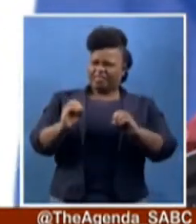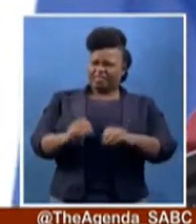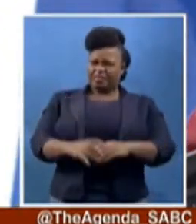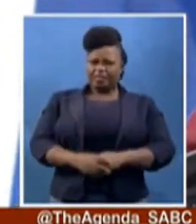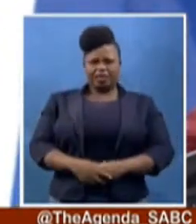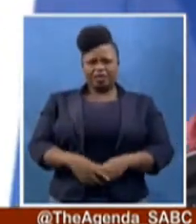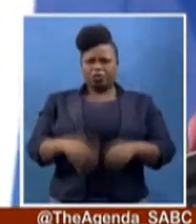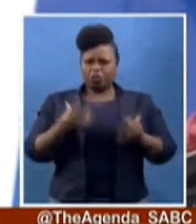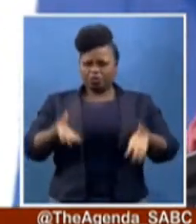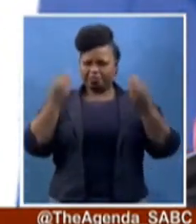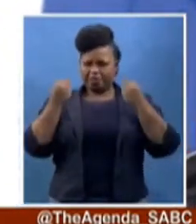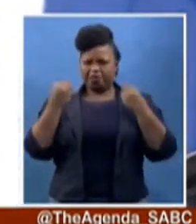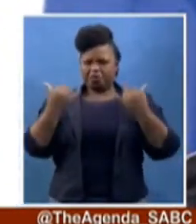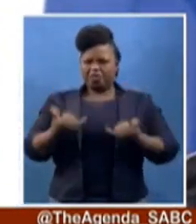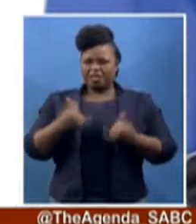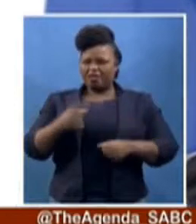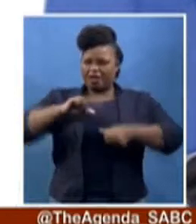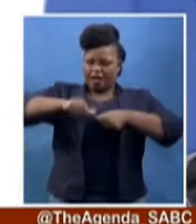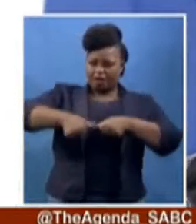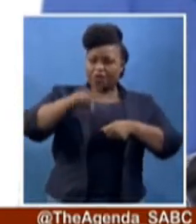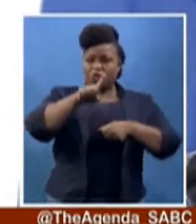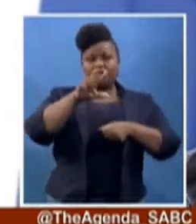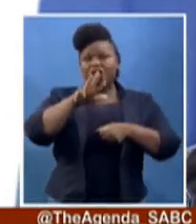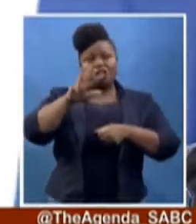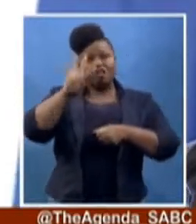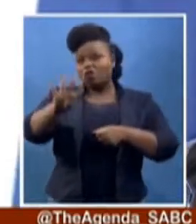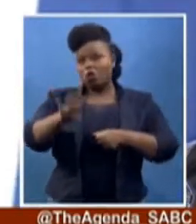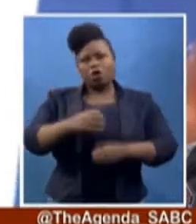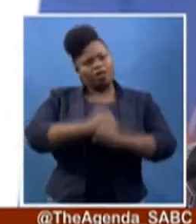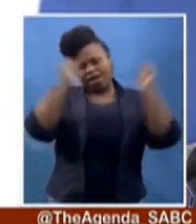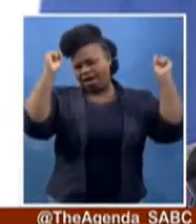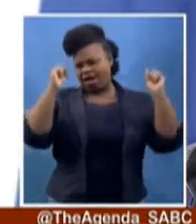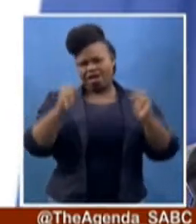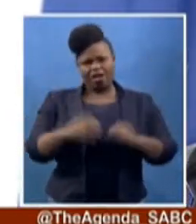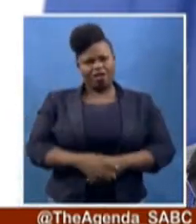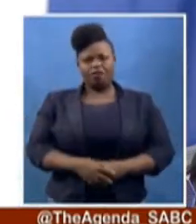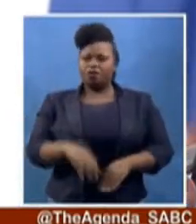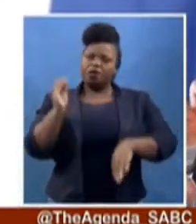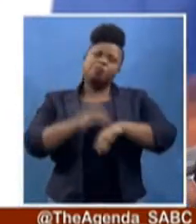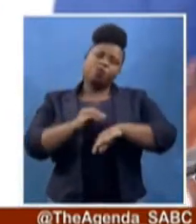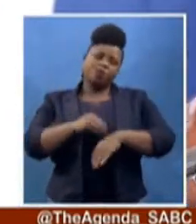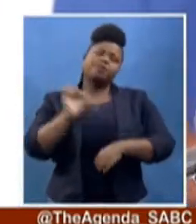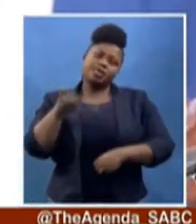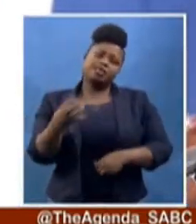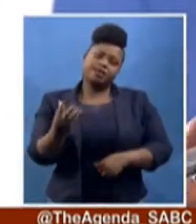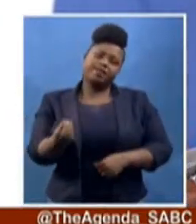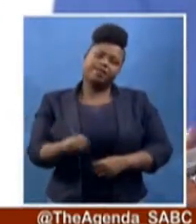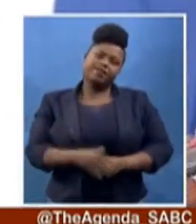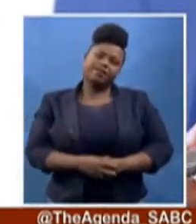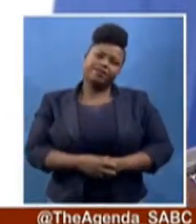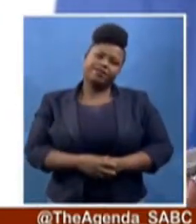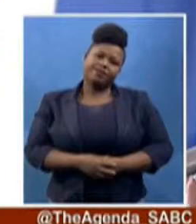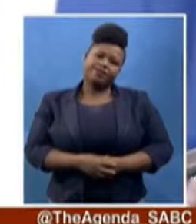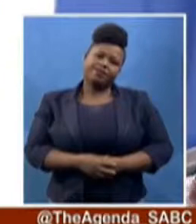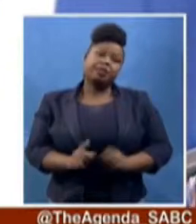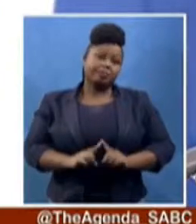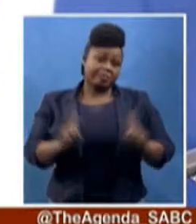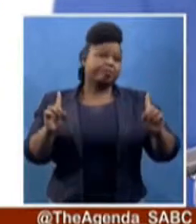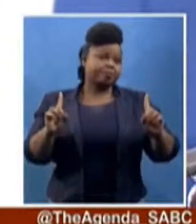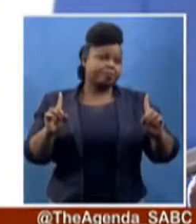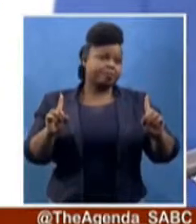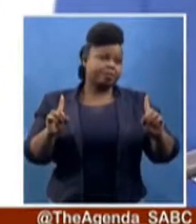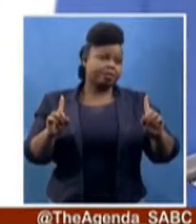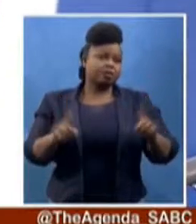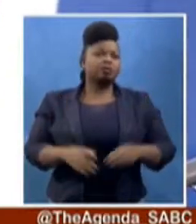1994. Hayo mathata ntse le teng, but Luena go fella deep down in your heart,